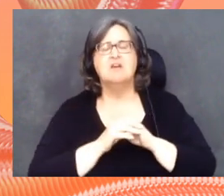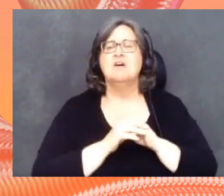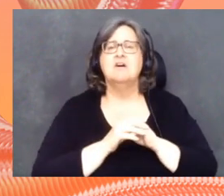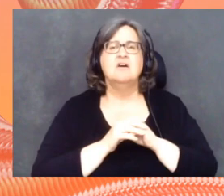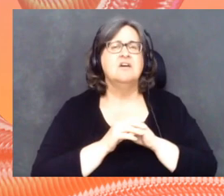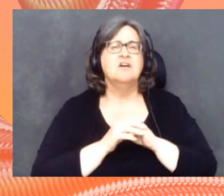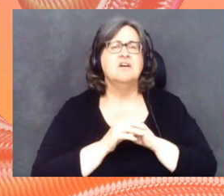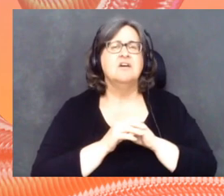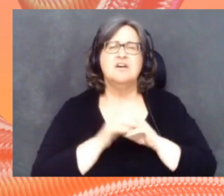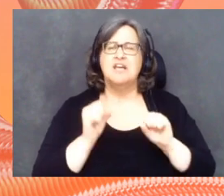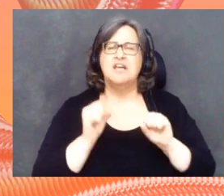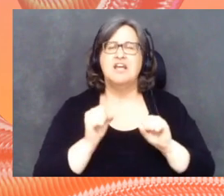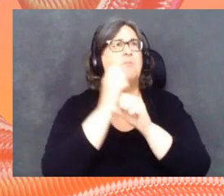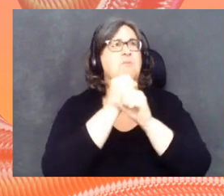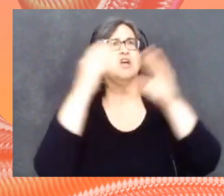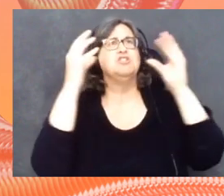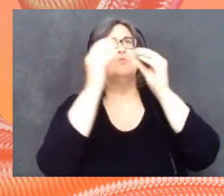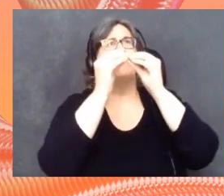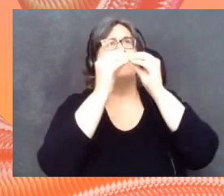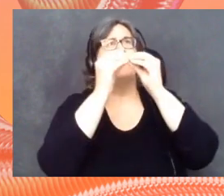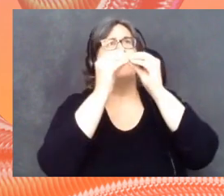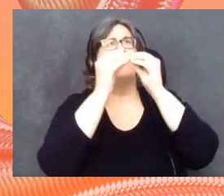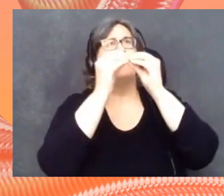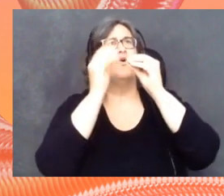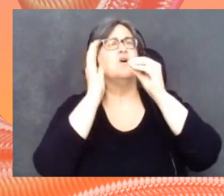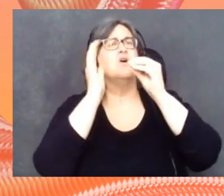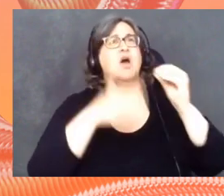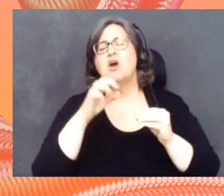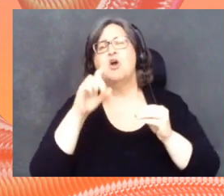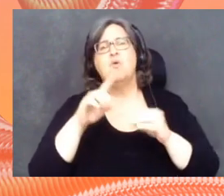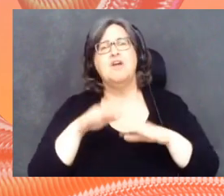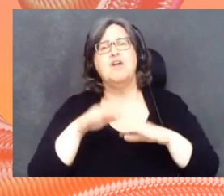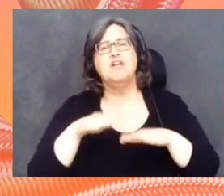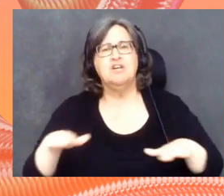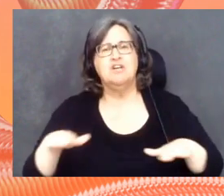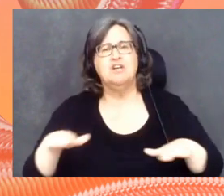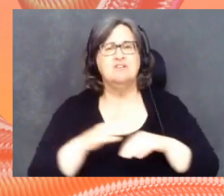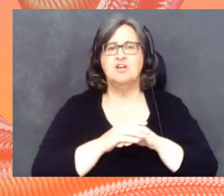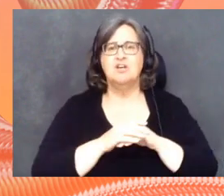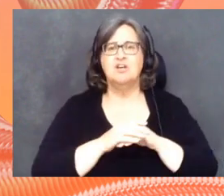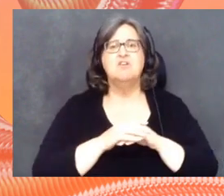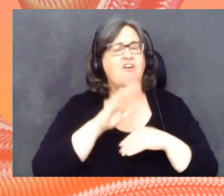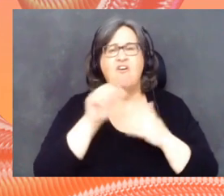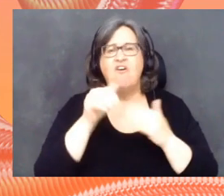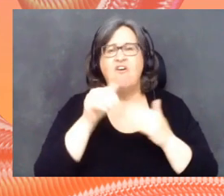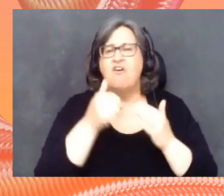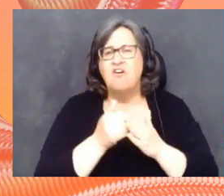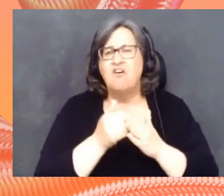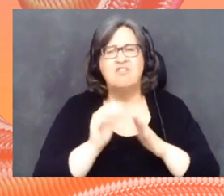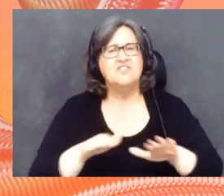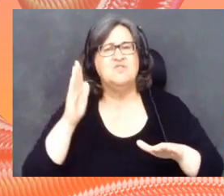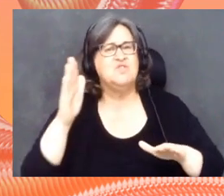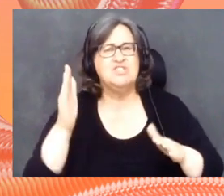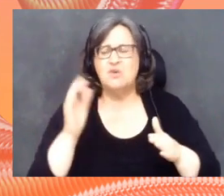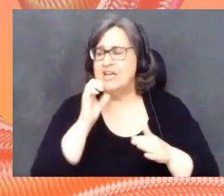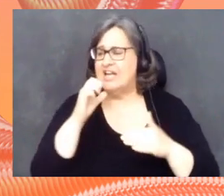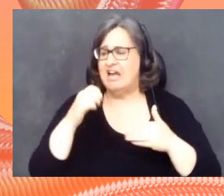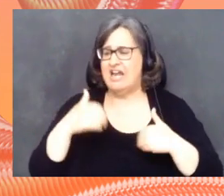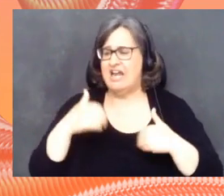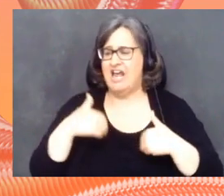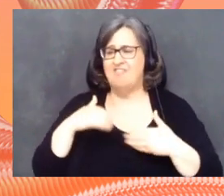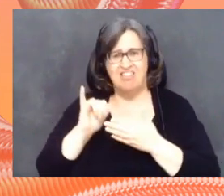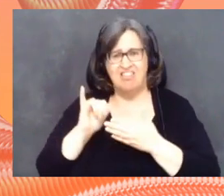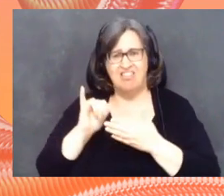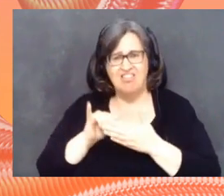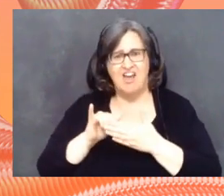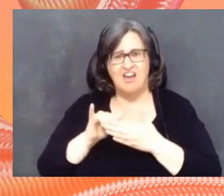way beyond? And like my grandchildren, grandbaby, auntie babies, not having that as their problem. And what